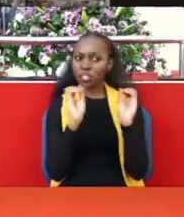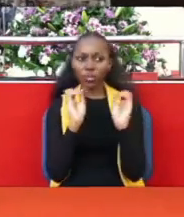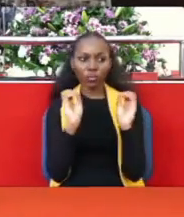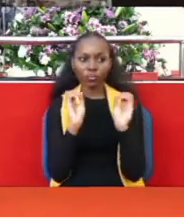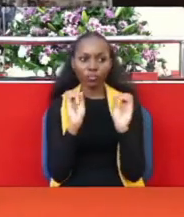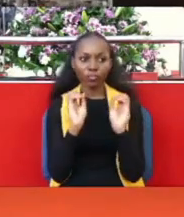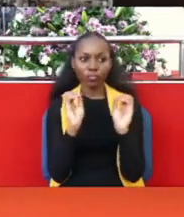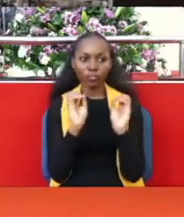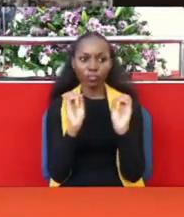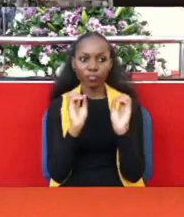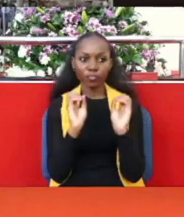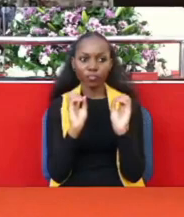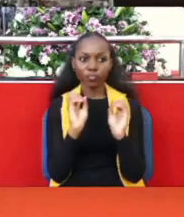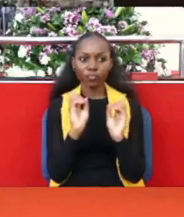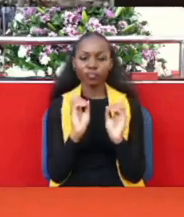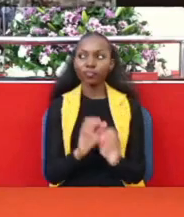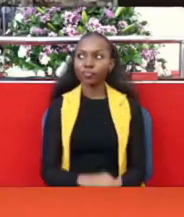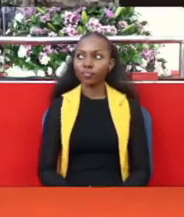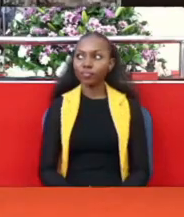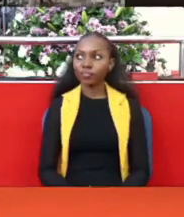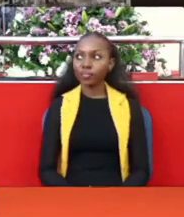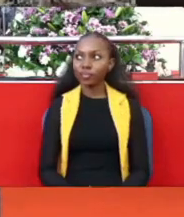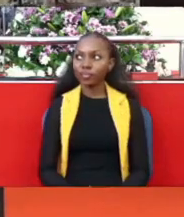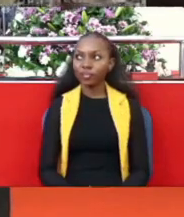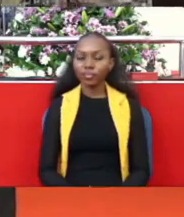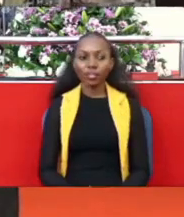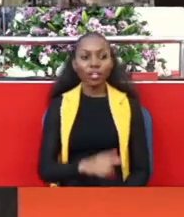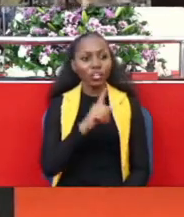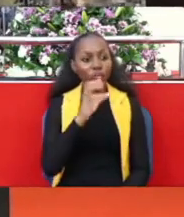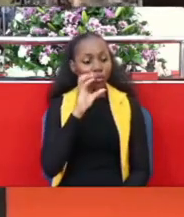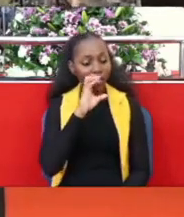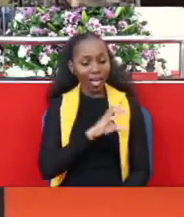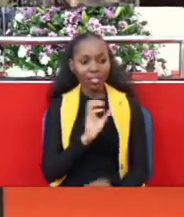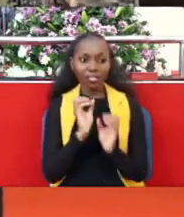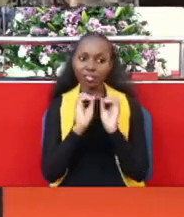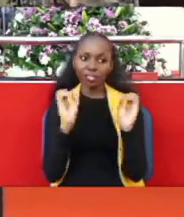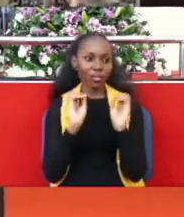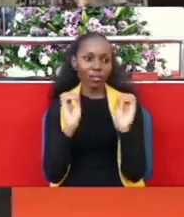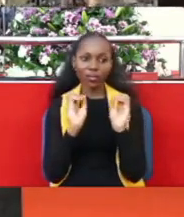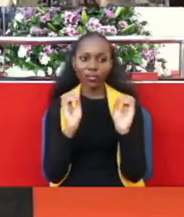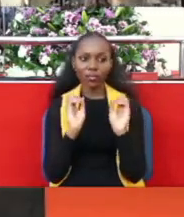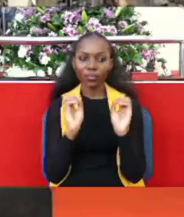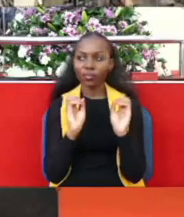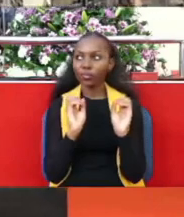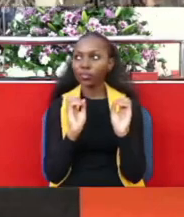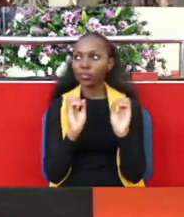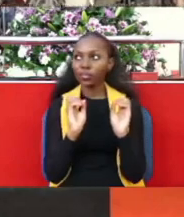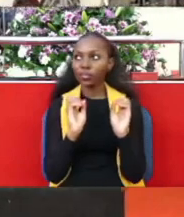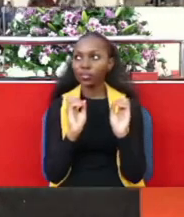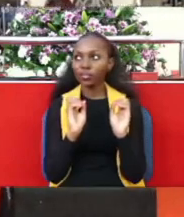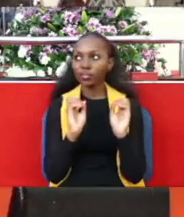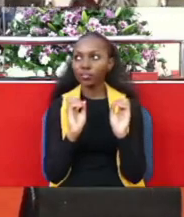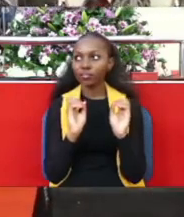laana. Tell them even if Balaam would be called, you are not cursable. Hata Balaam akiitwa hawezi kukulaani. Tell them even if they